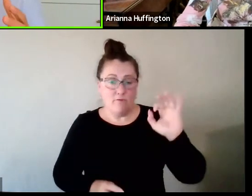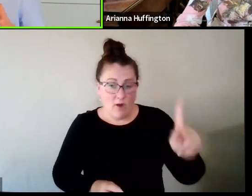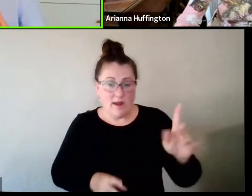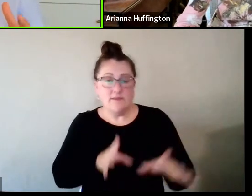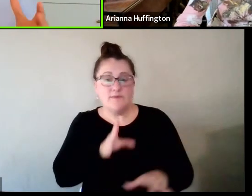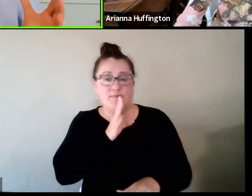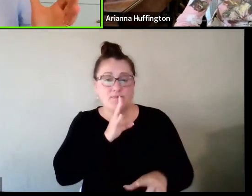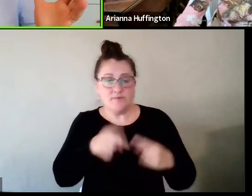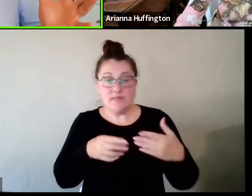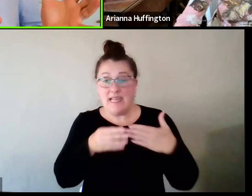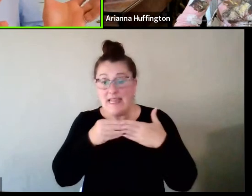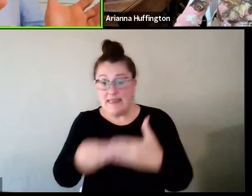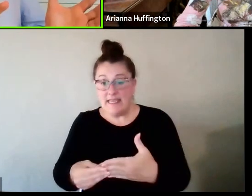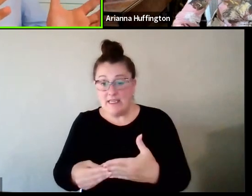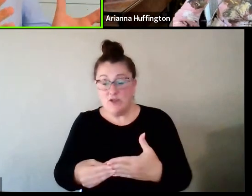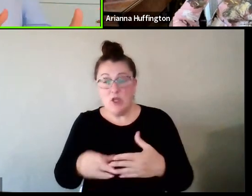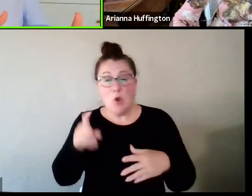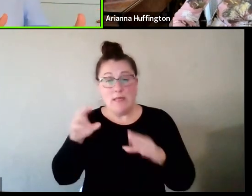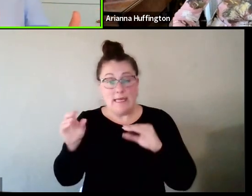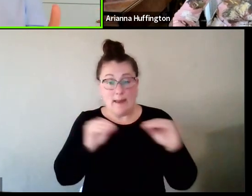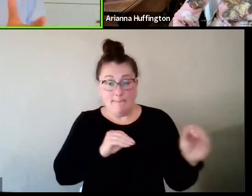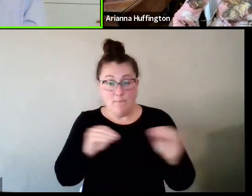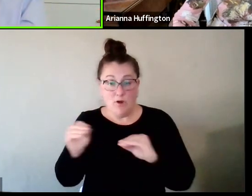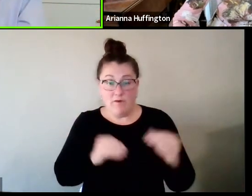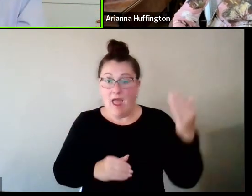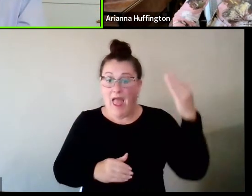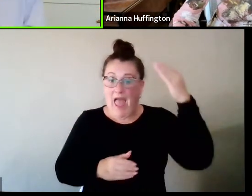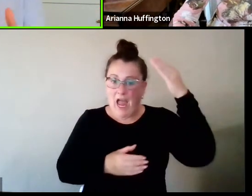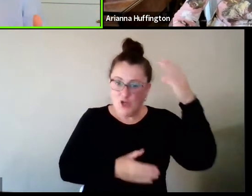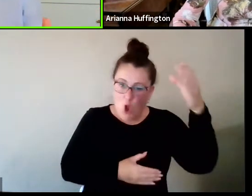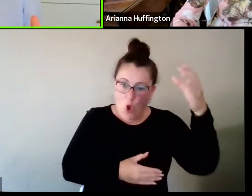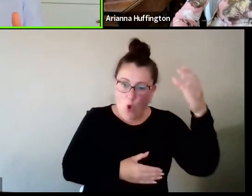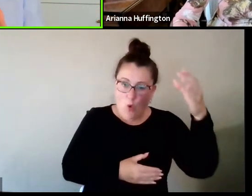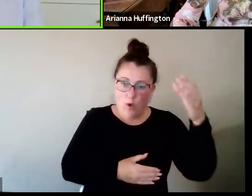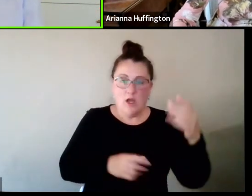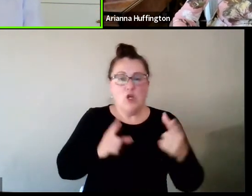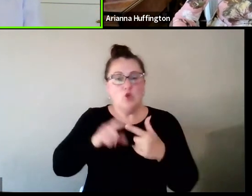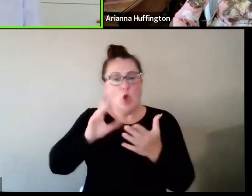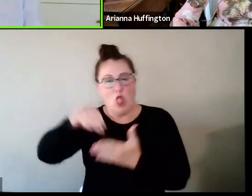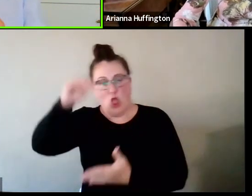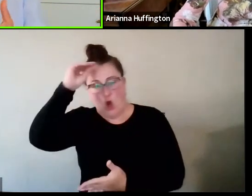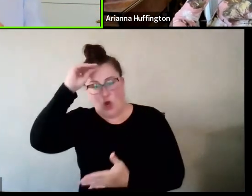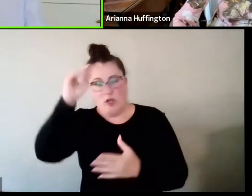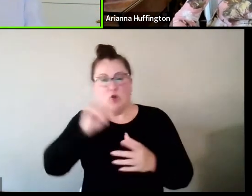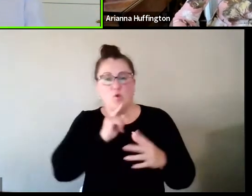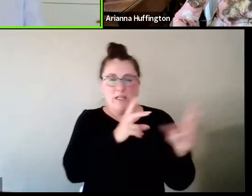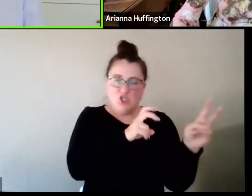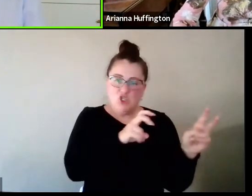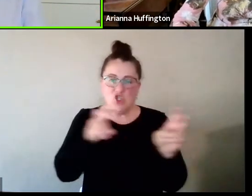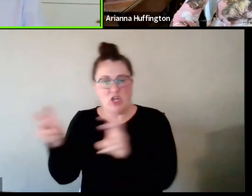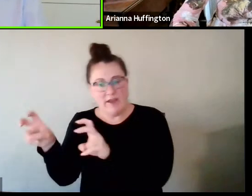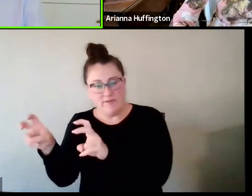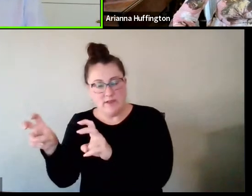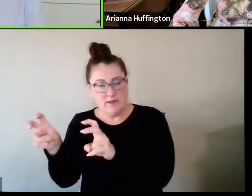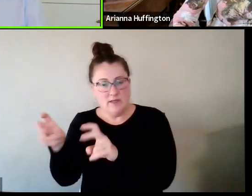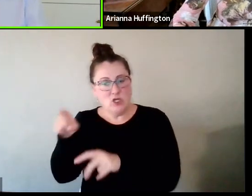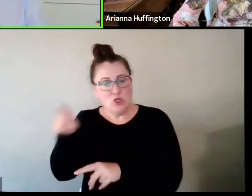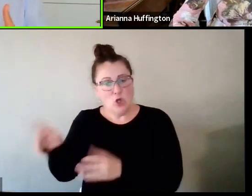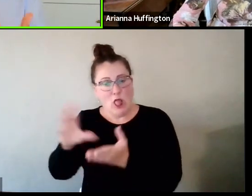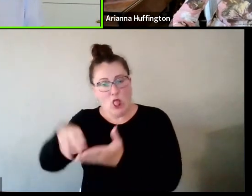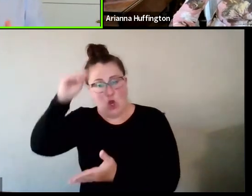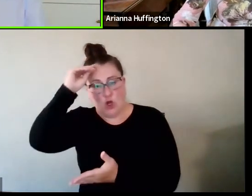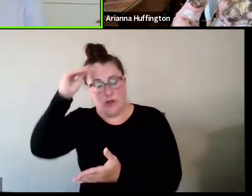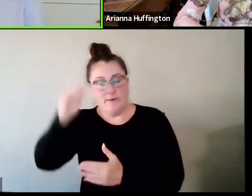about as leaders, we need to move from being the know-it-all to the learn-it-all. So we're in a shift. One of the things I've learned,